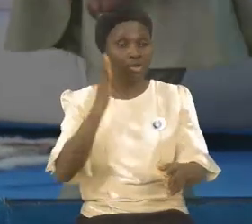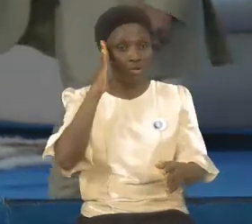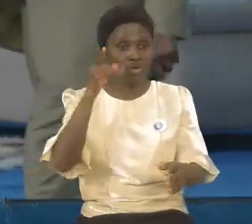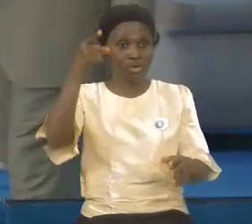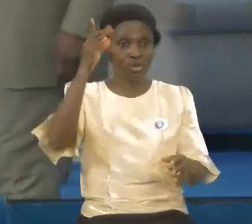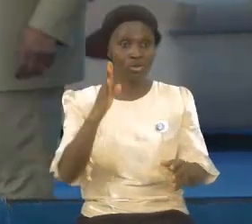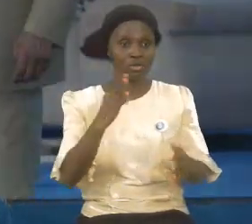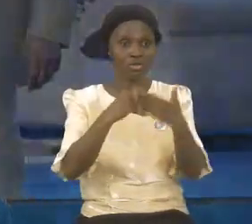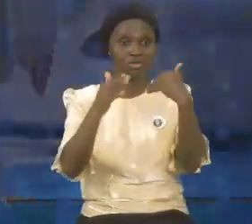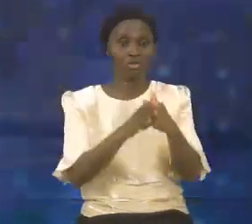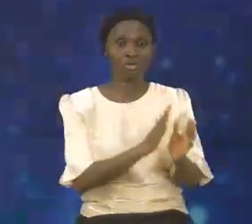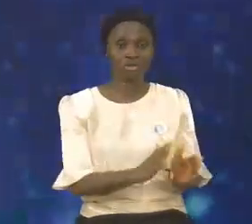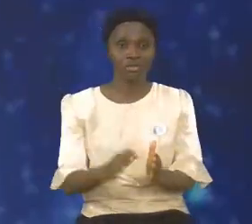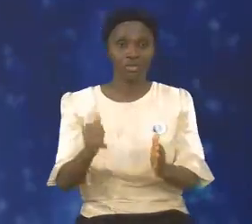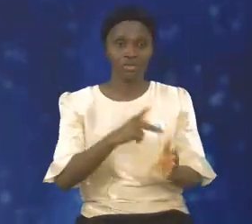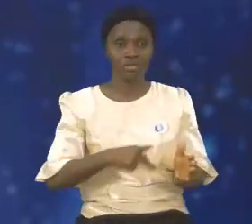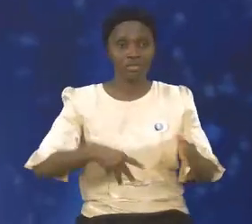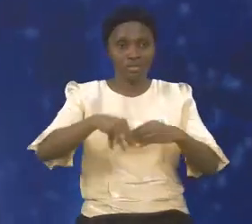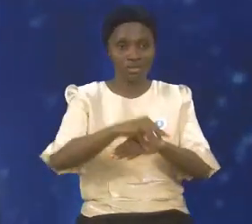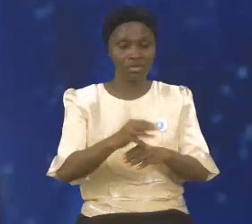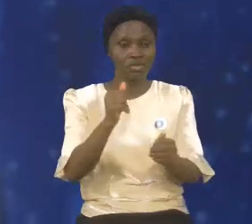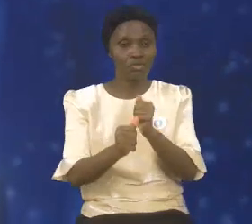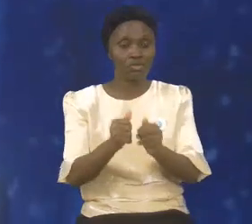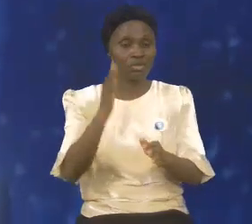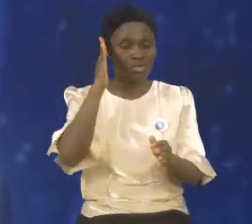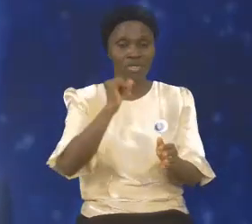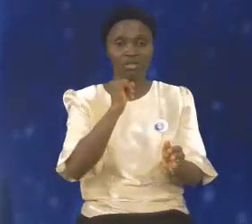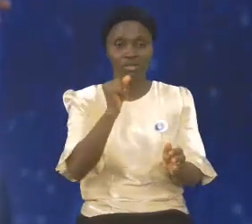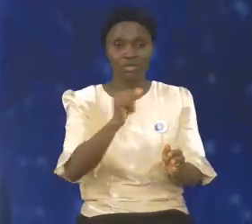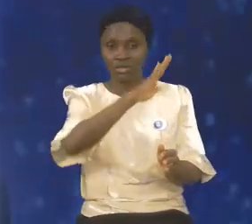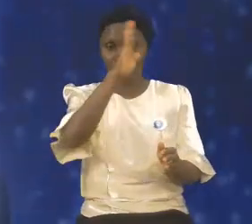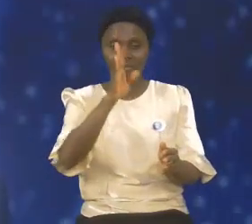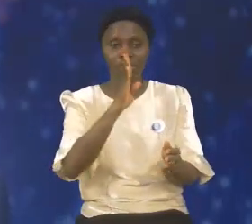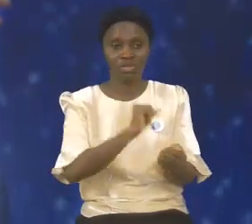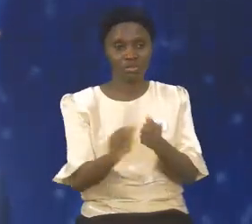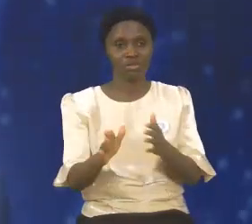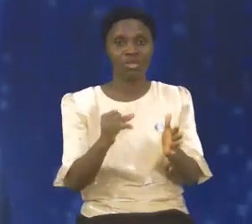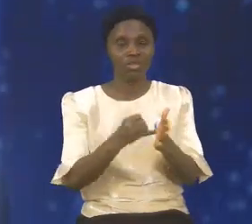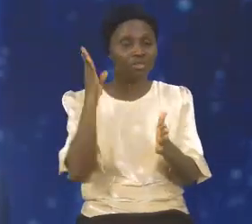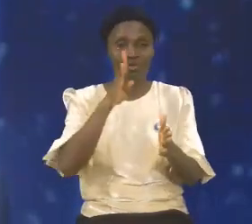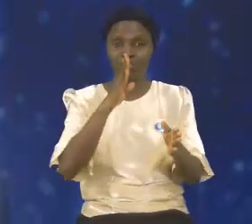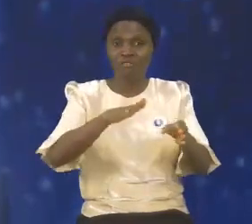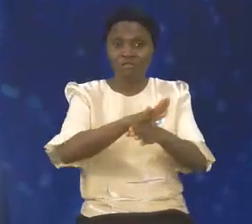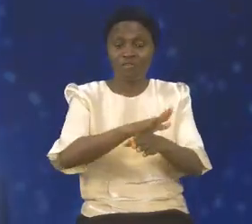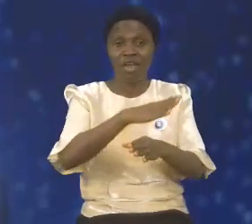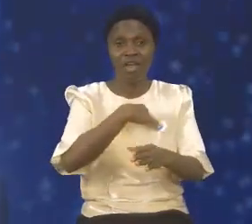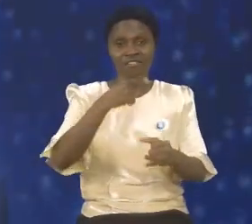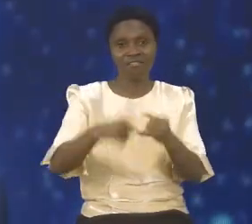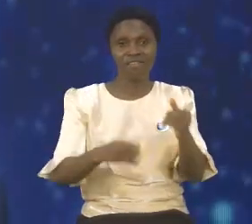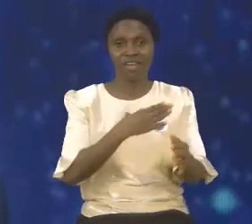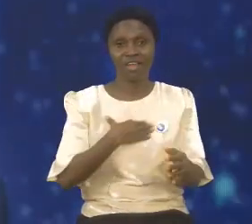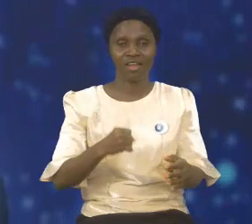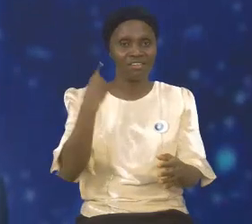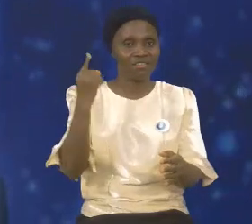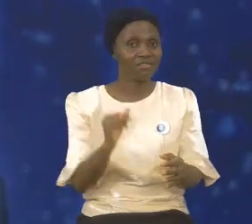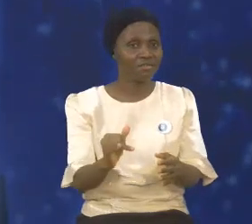kingdom which shall never be destroyed. It will be full and final and forever. It shall never